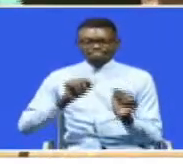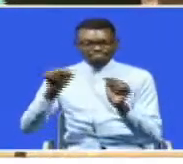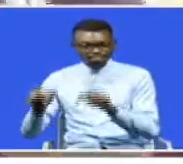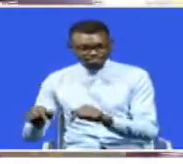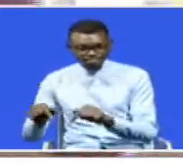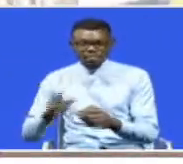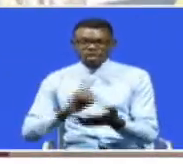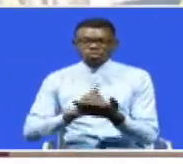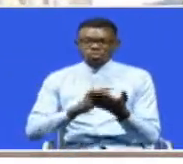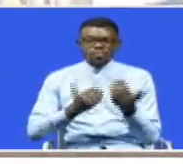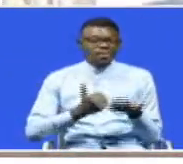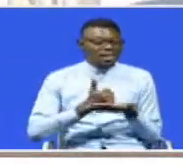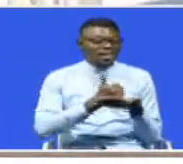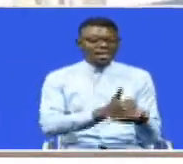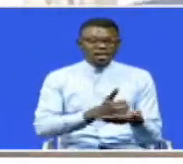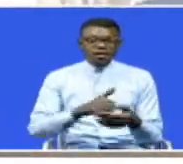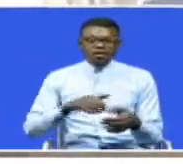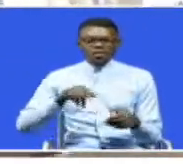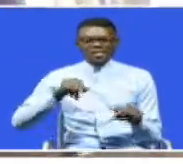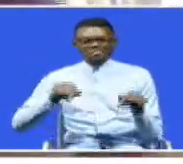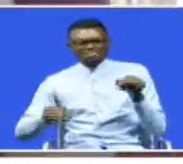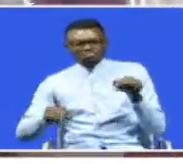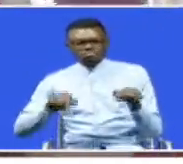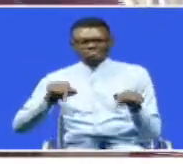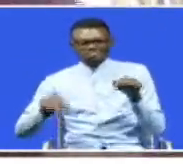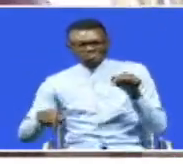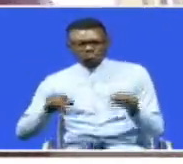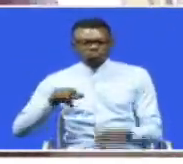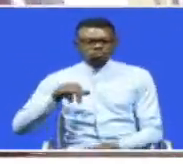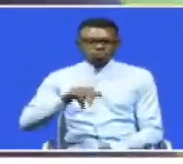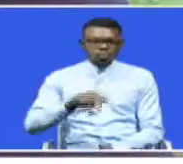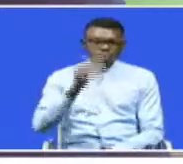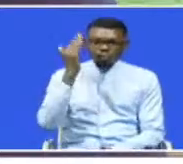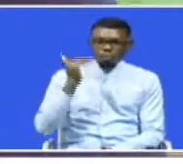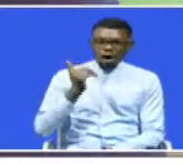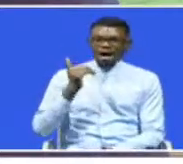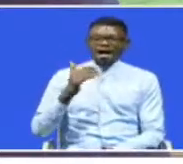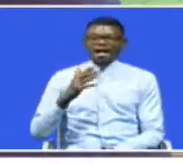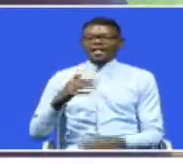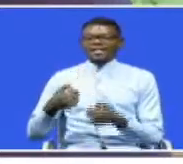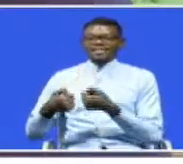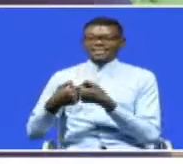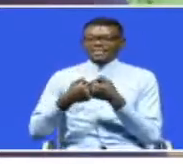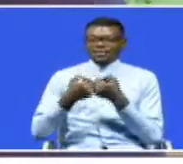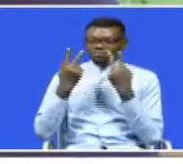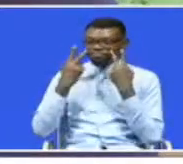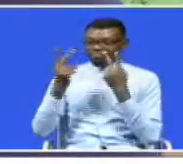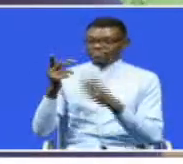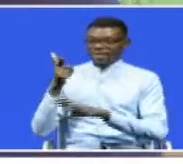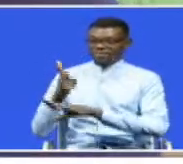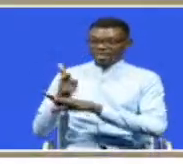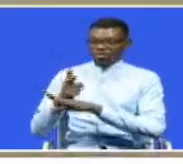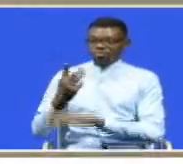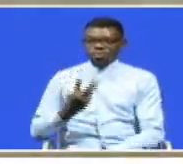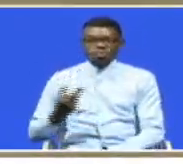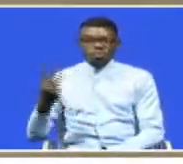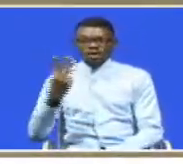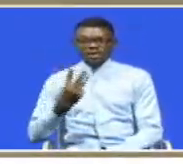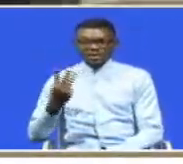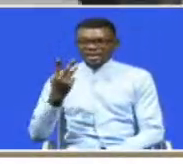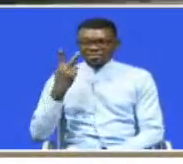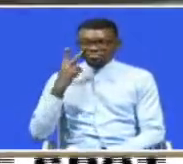see her doctor beatrice is limping occasioned by what she went through in this video that went viral wednesday